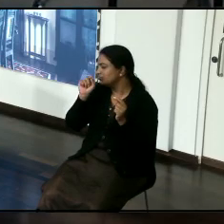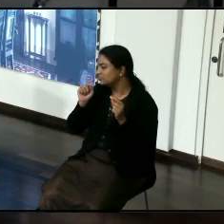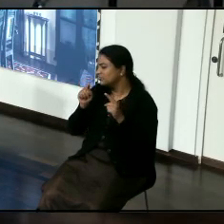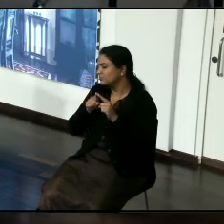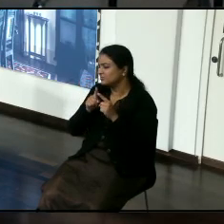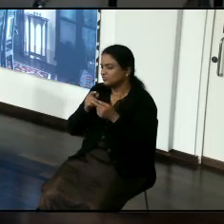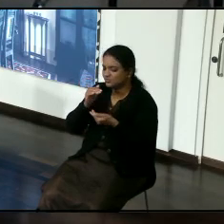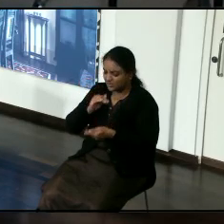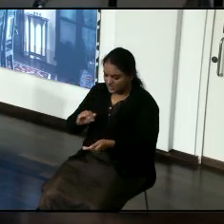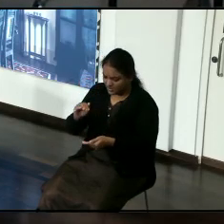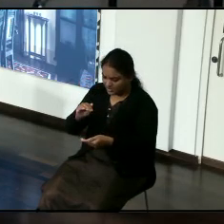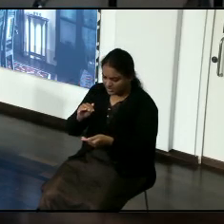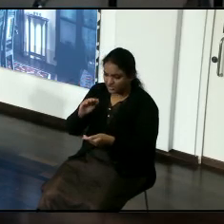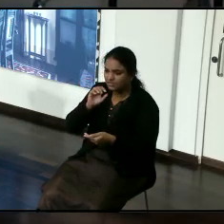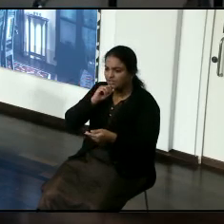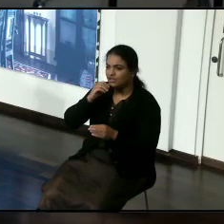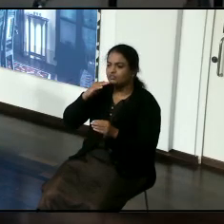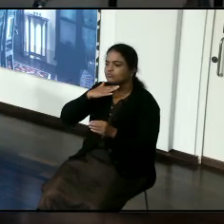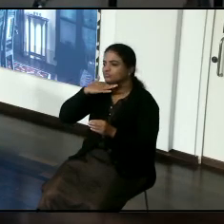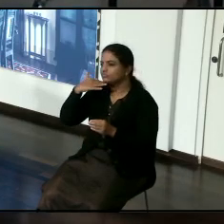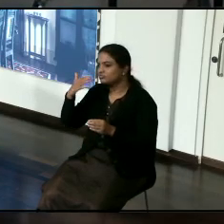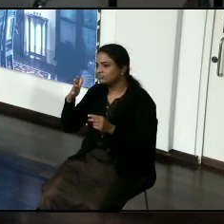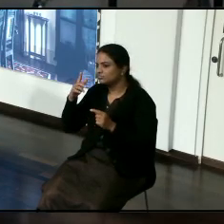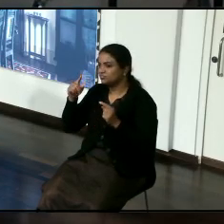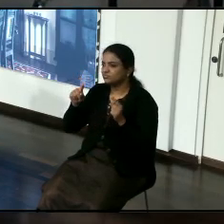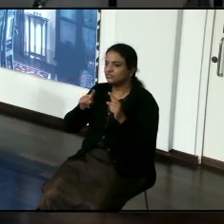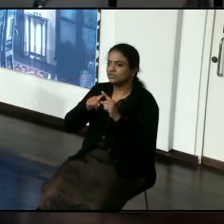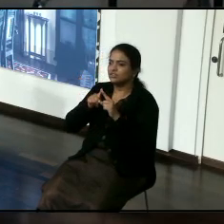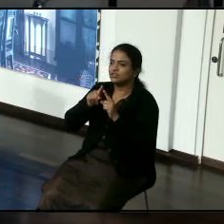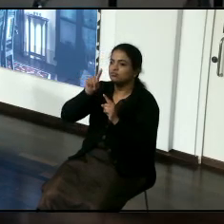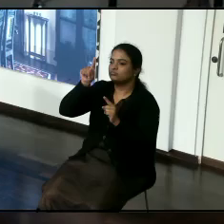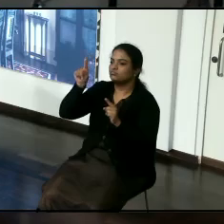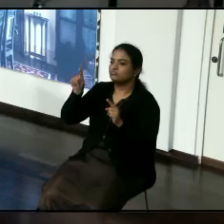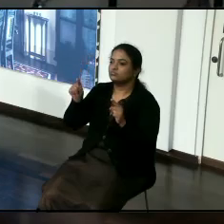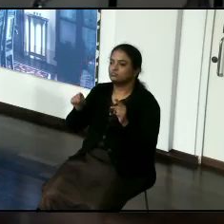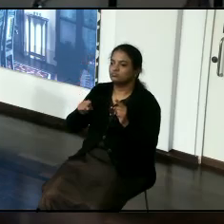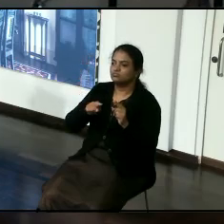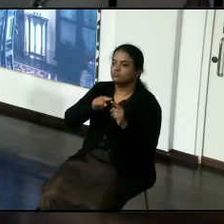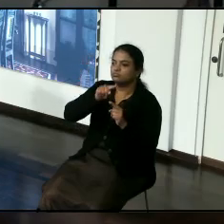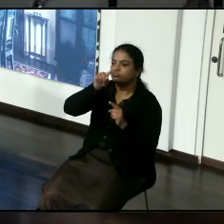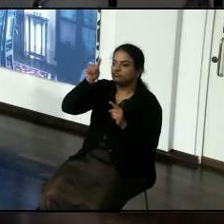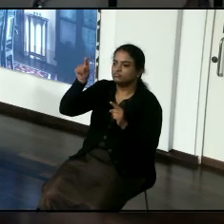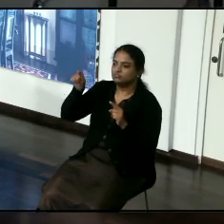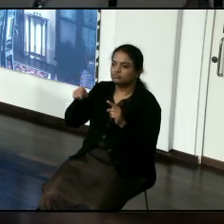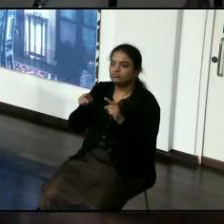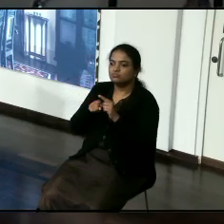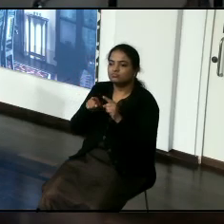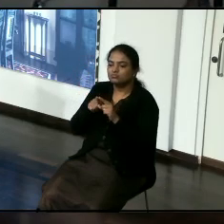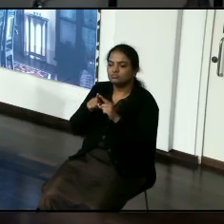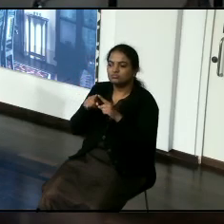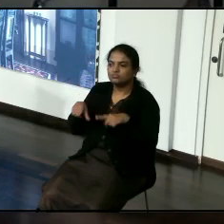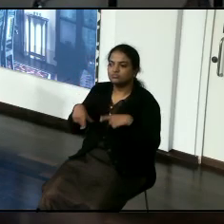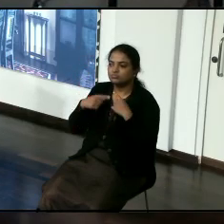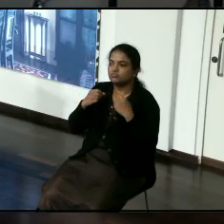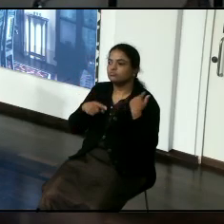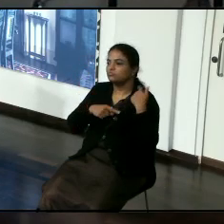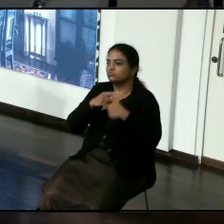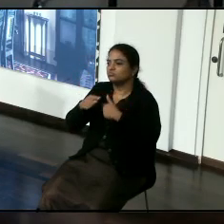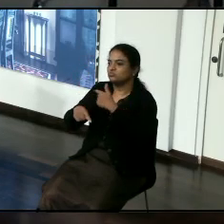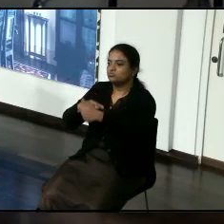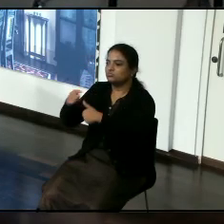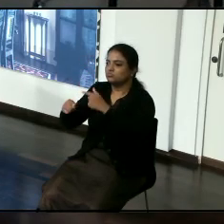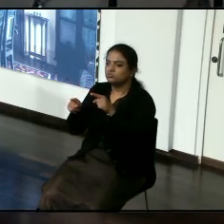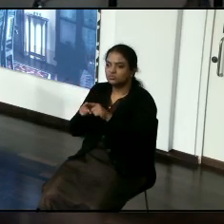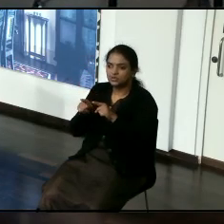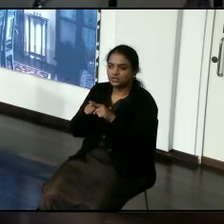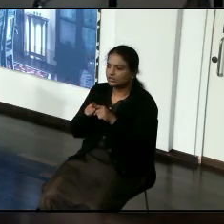born, elders passing. Entire cycles of life have played out within their walls several times over through generations and